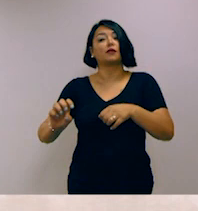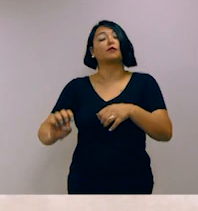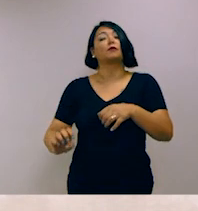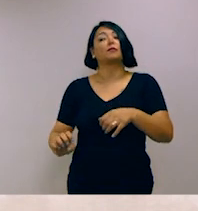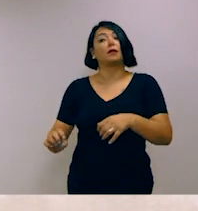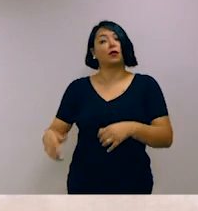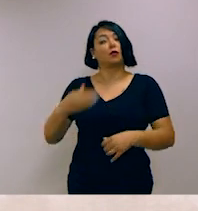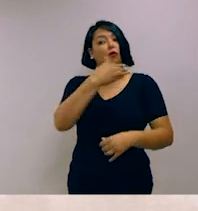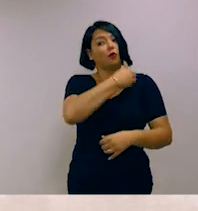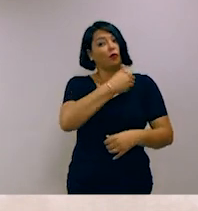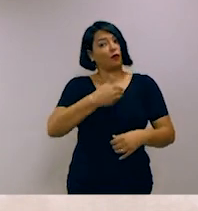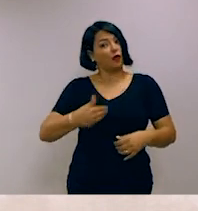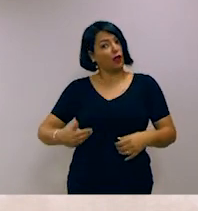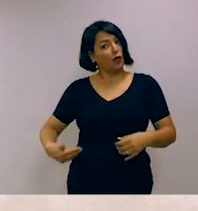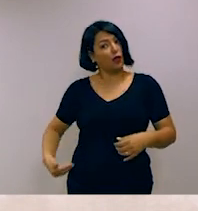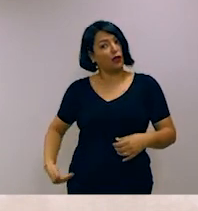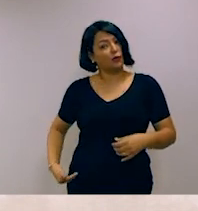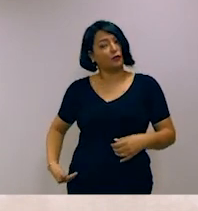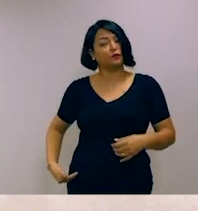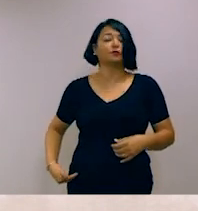started by the government.